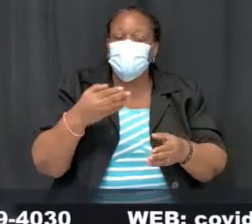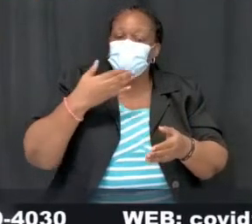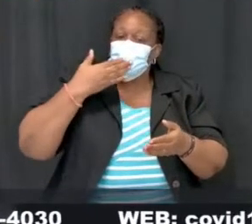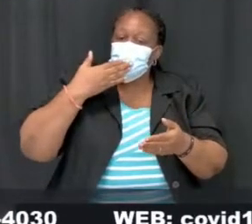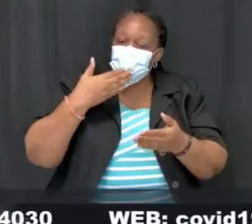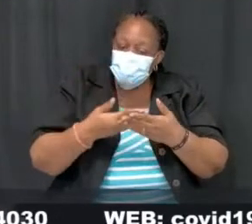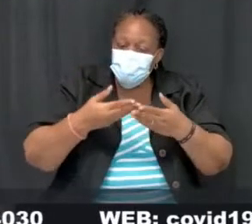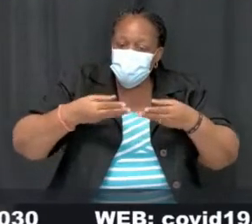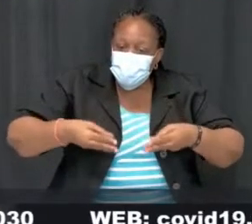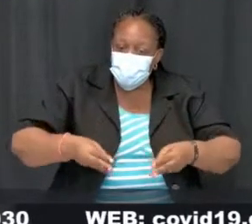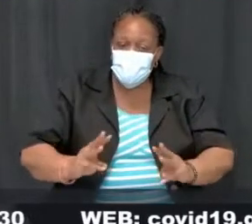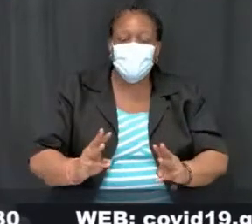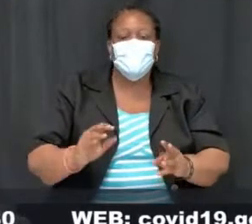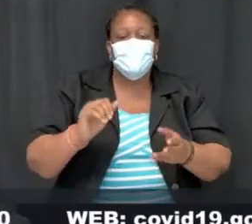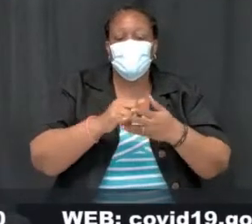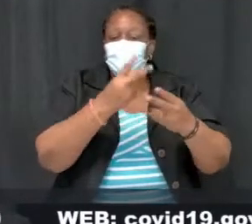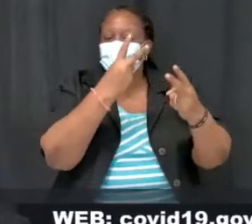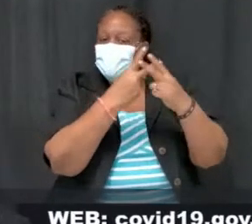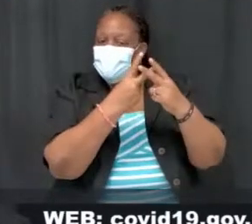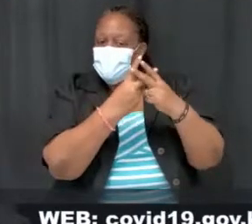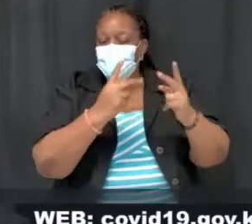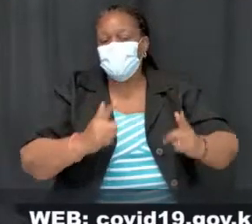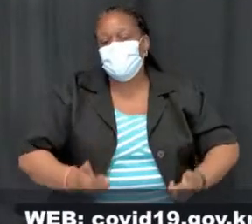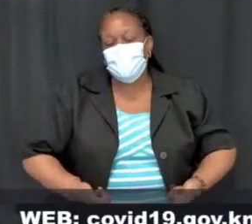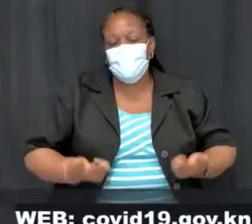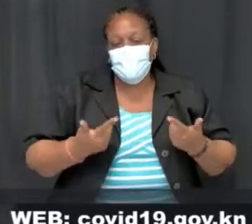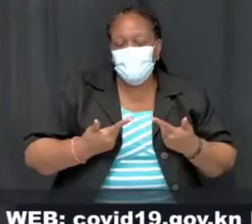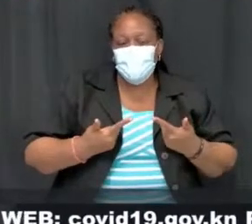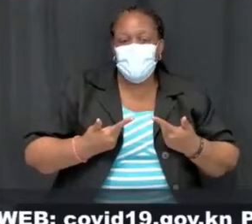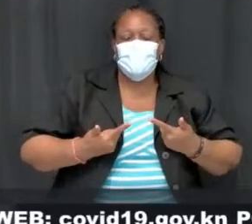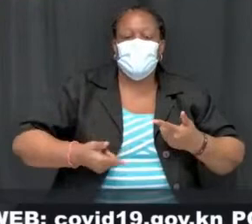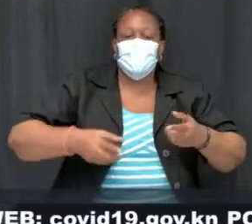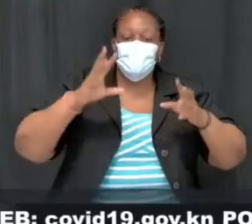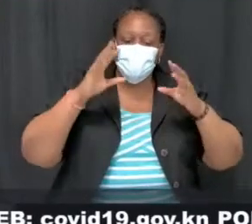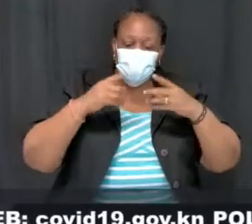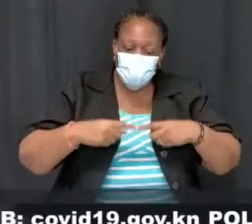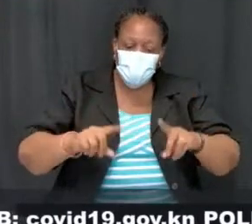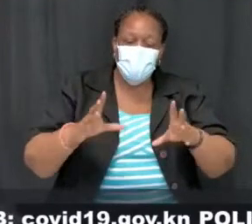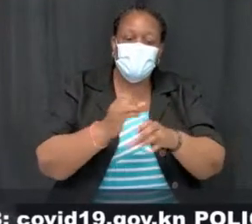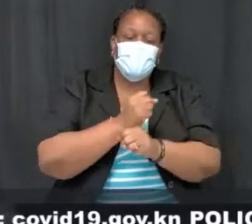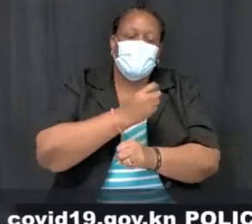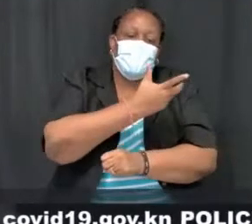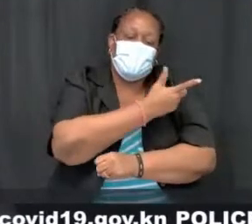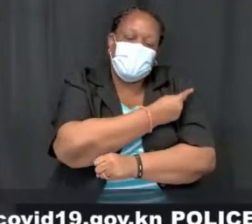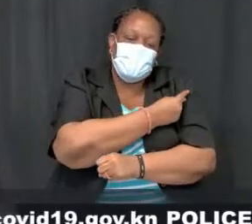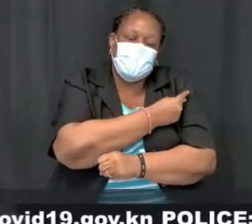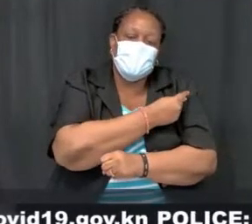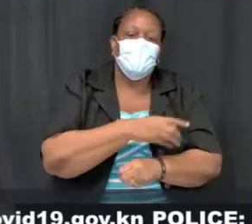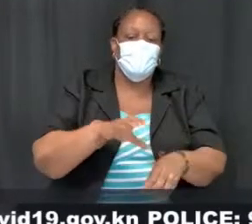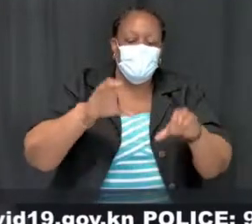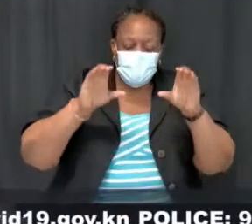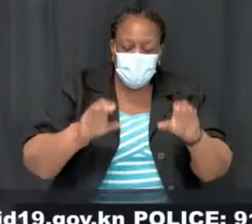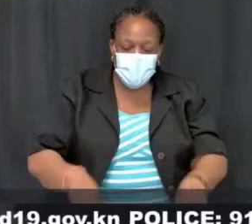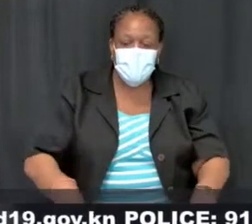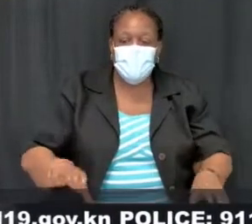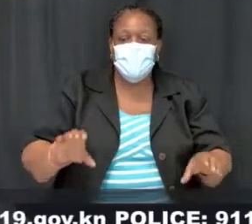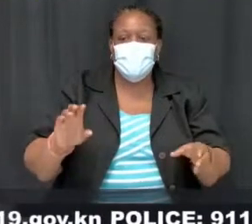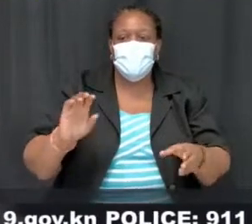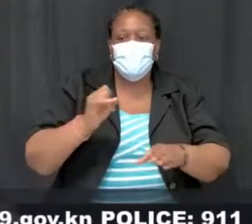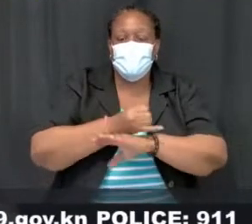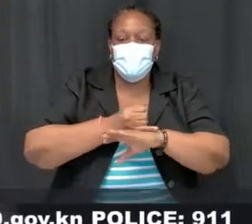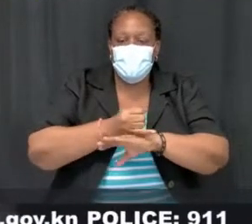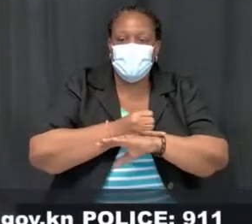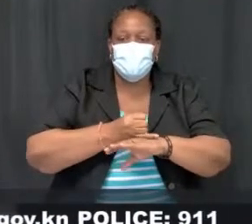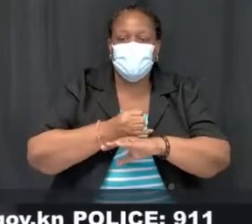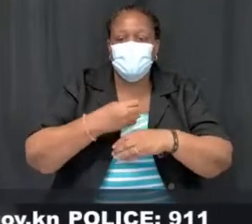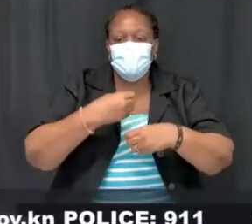way we can save lives, save our country, and get the economy back on track. And so I don't believe